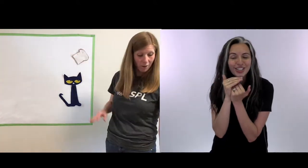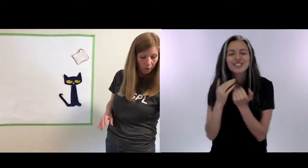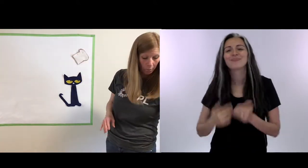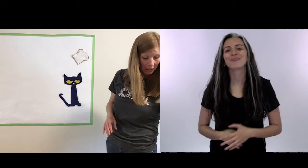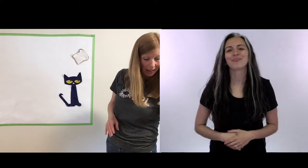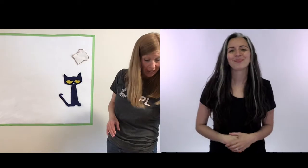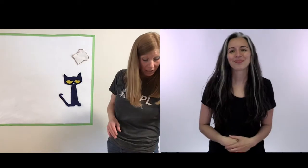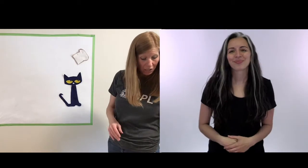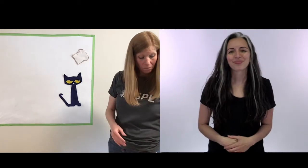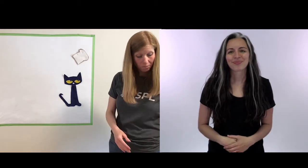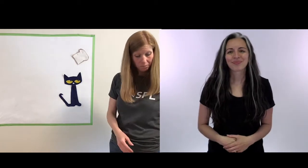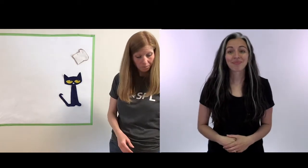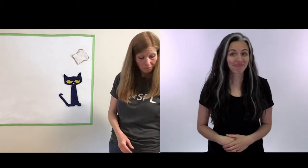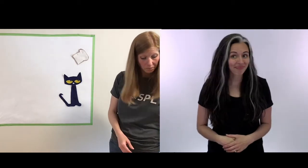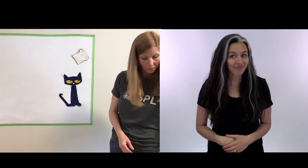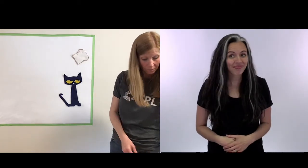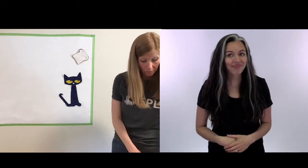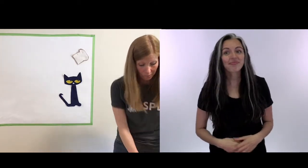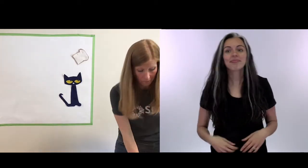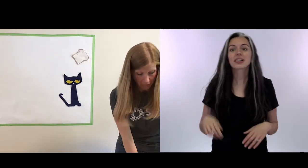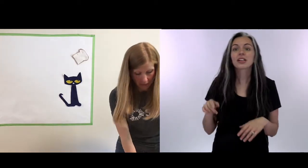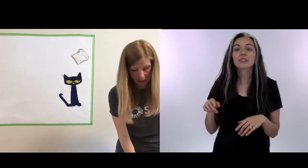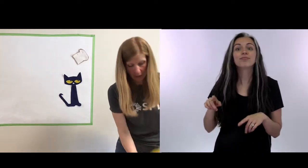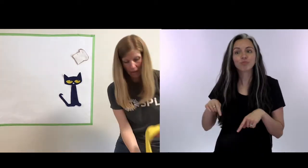And he got out a plate